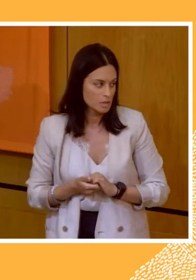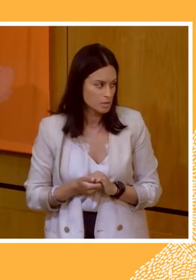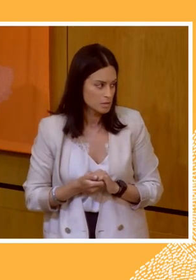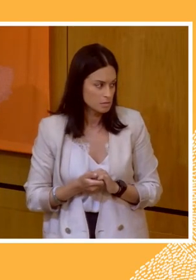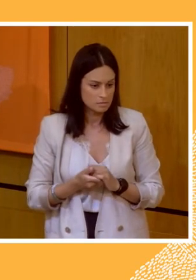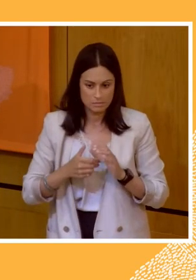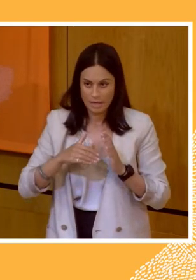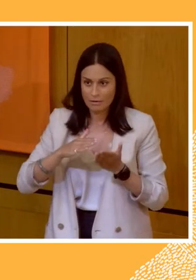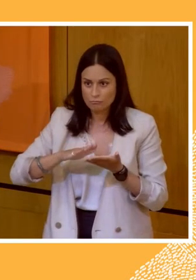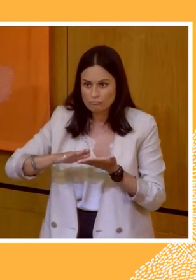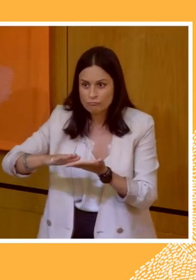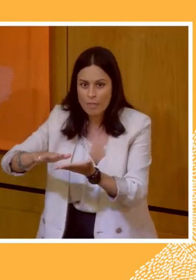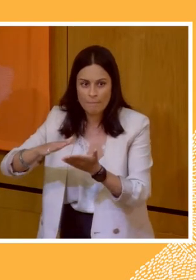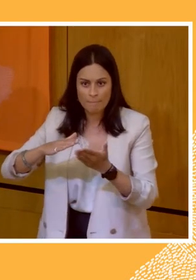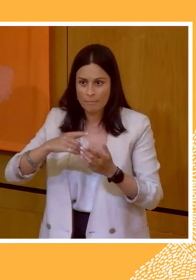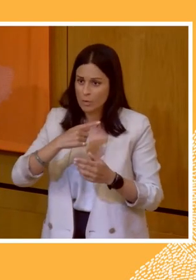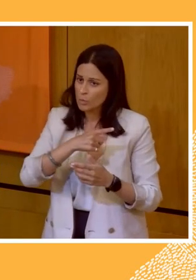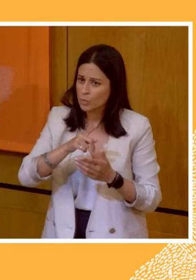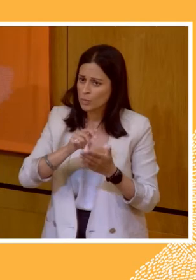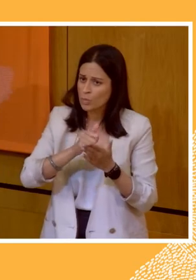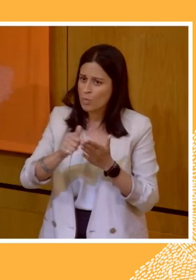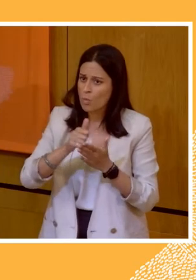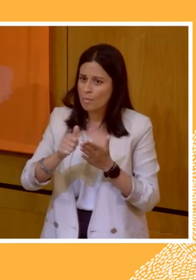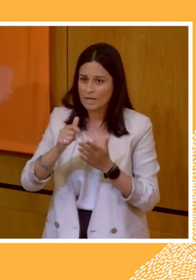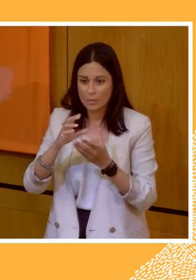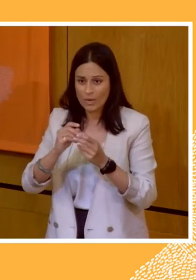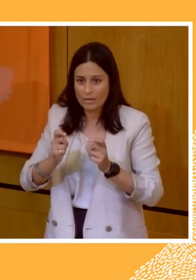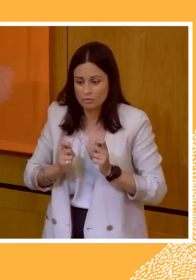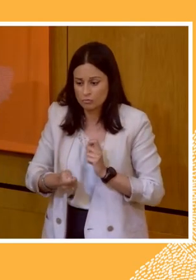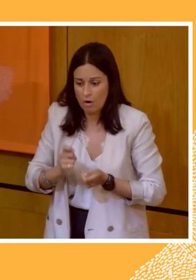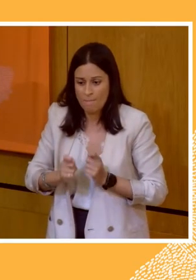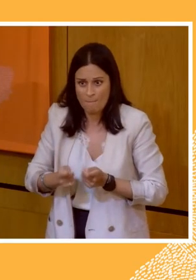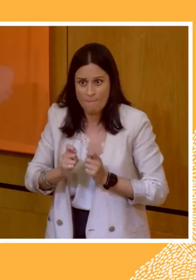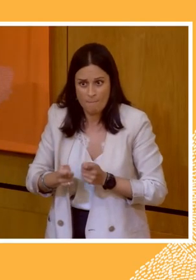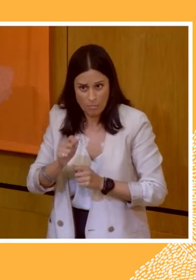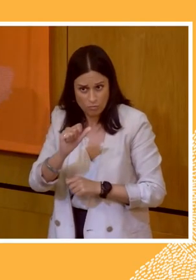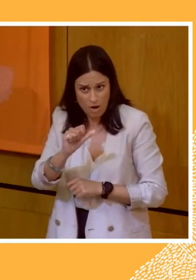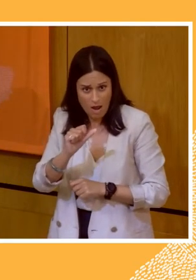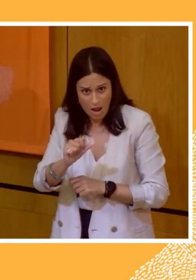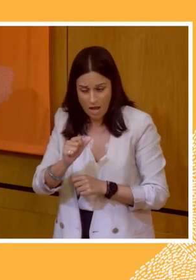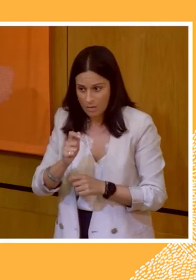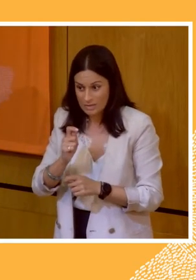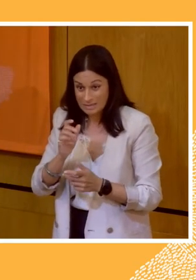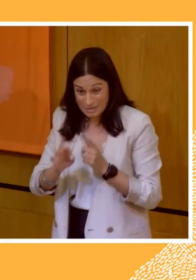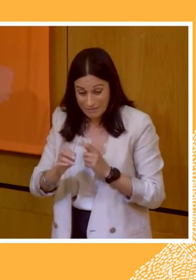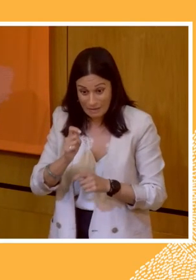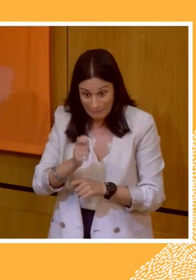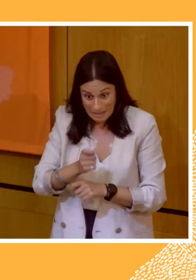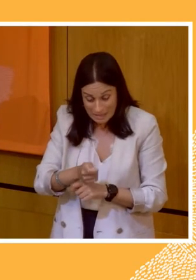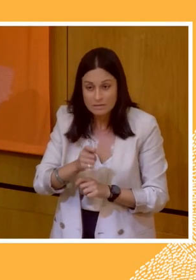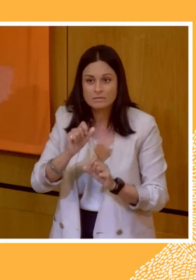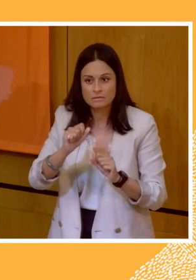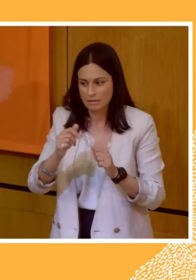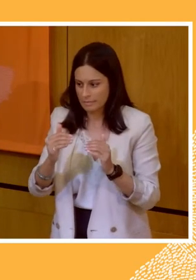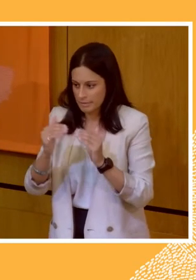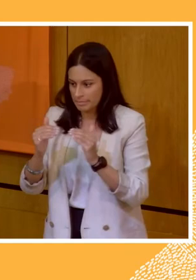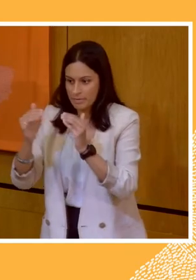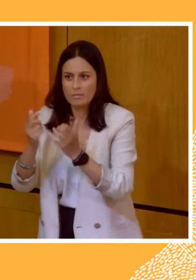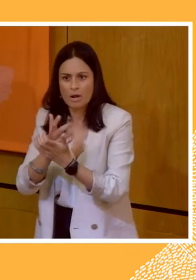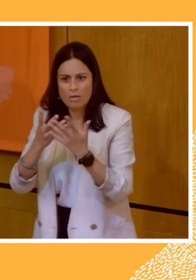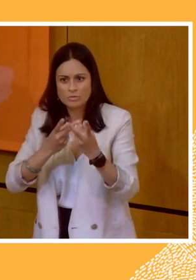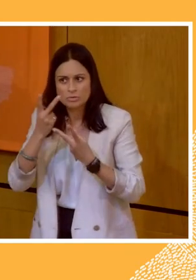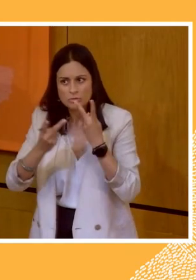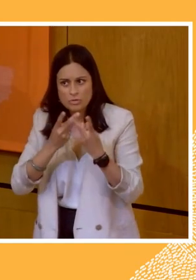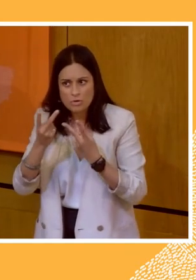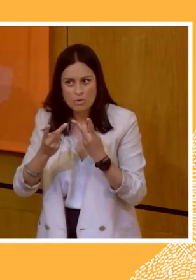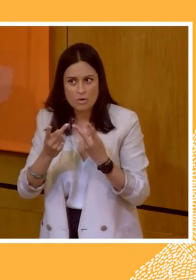and the rhythm. So they often, you guys often play with a drum as well, right? There's like a drum that is like hits a beat for a lot of the songs as